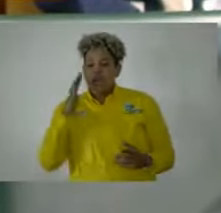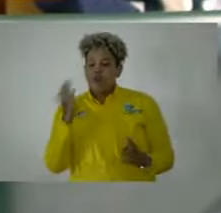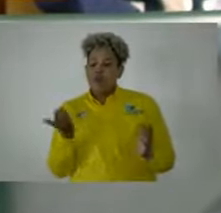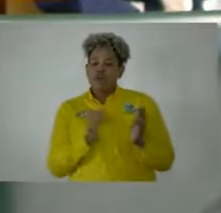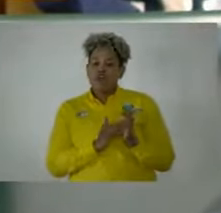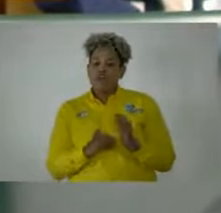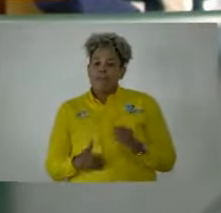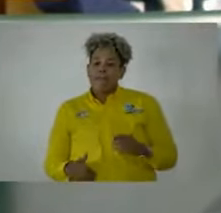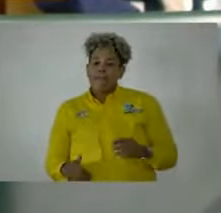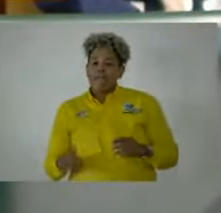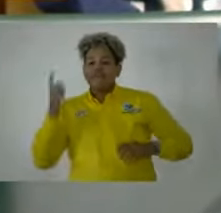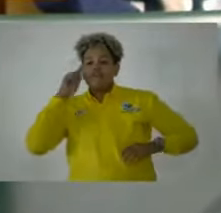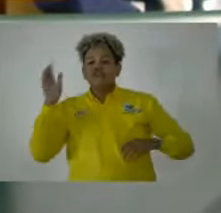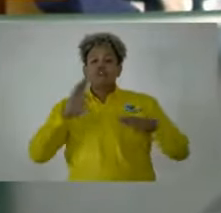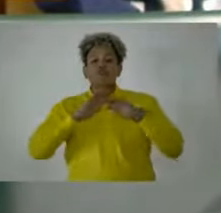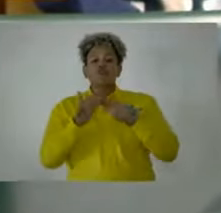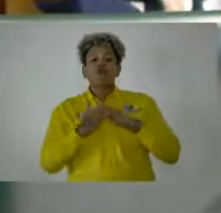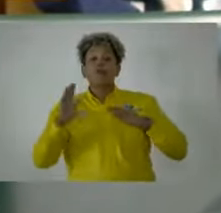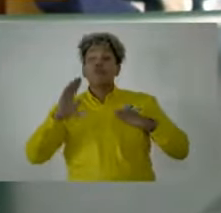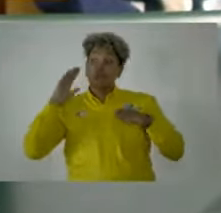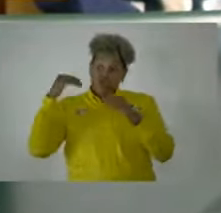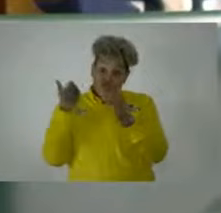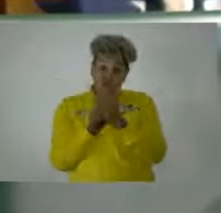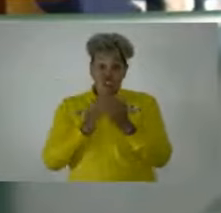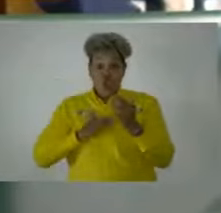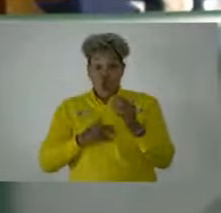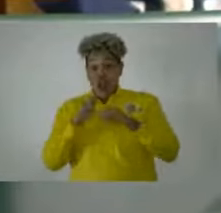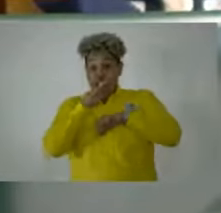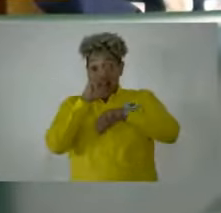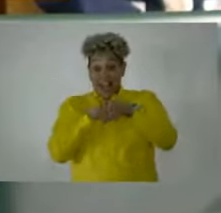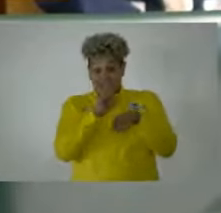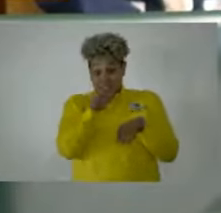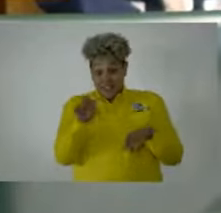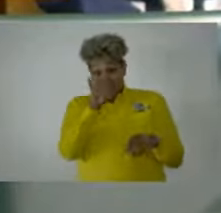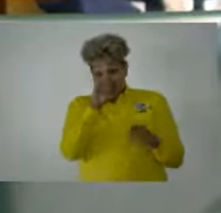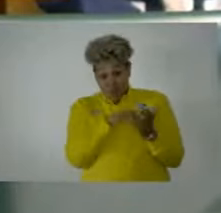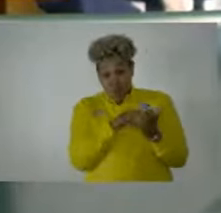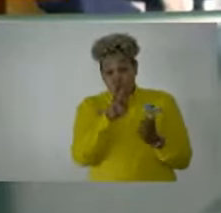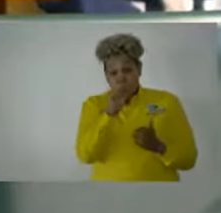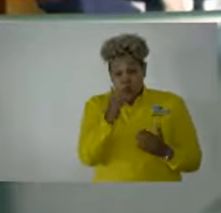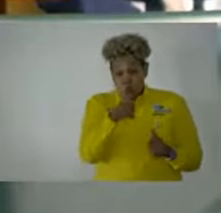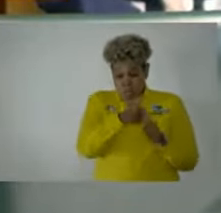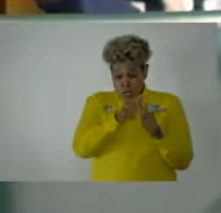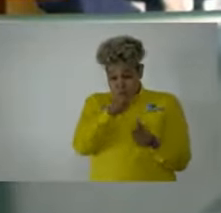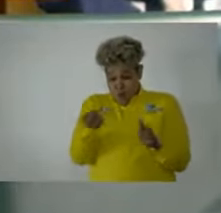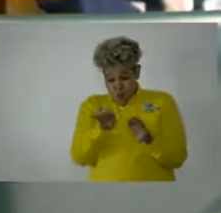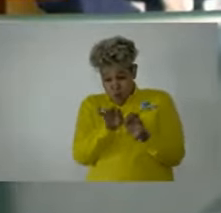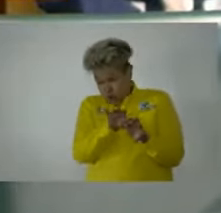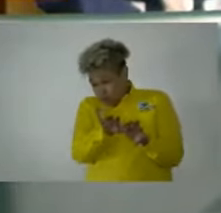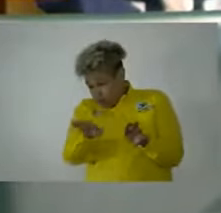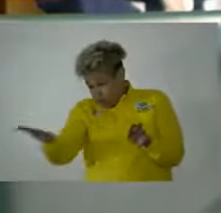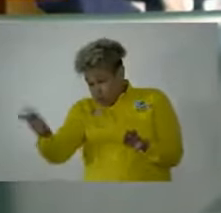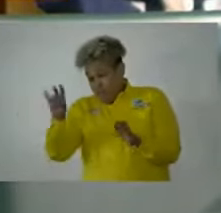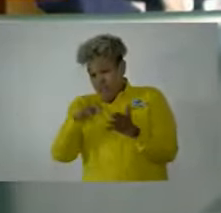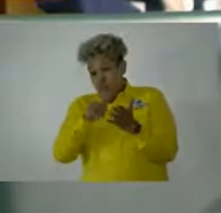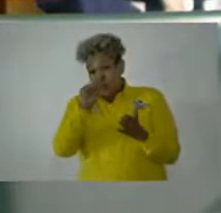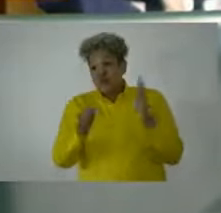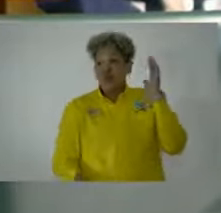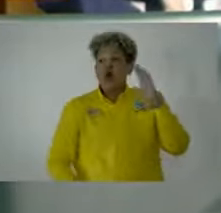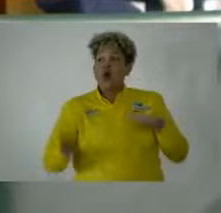that. For Jamaica to get our national GDP per capita from 7,000 US, where it is now,